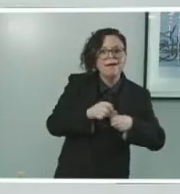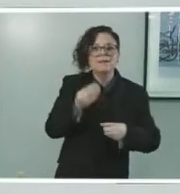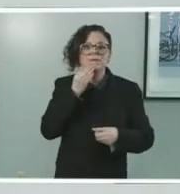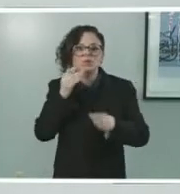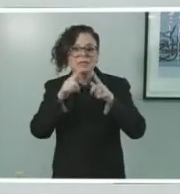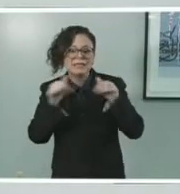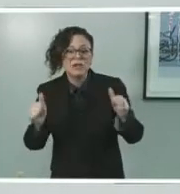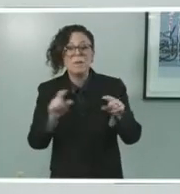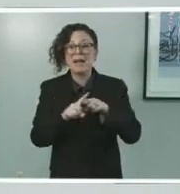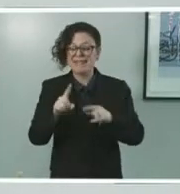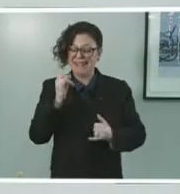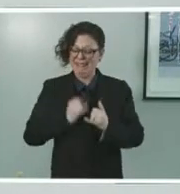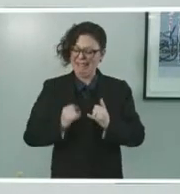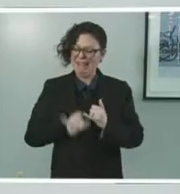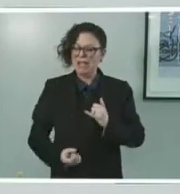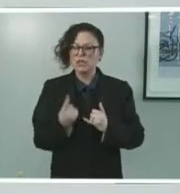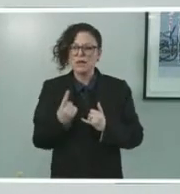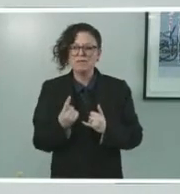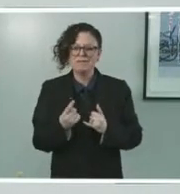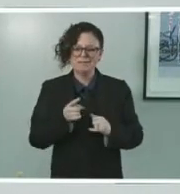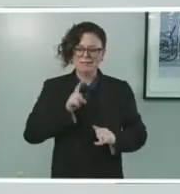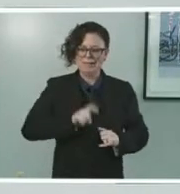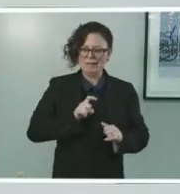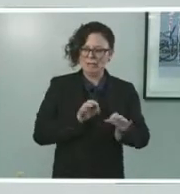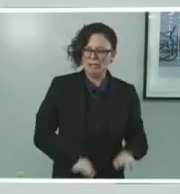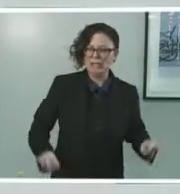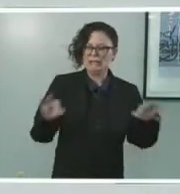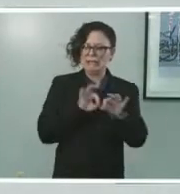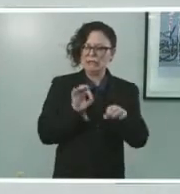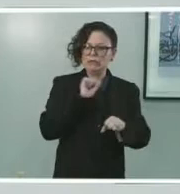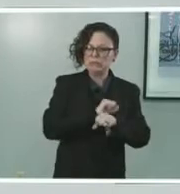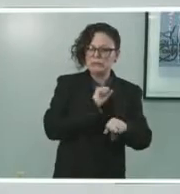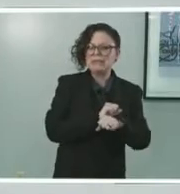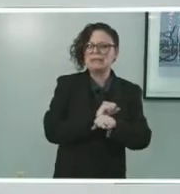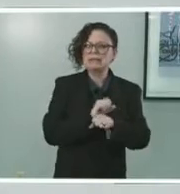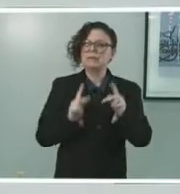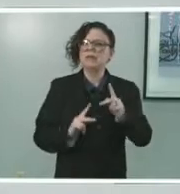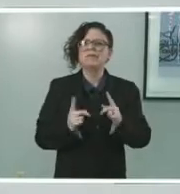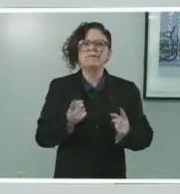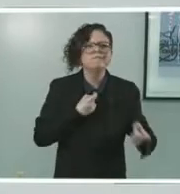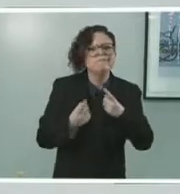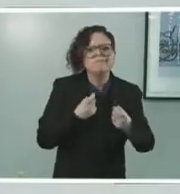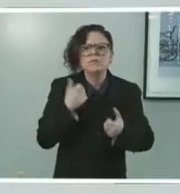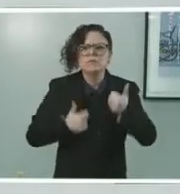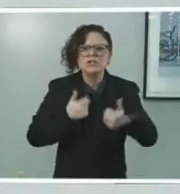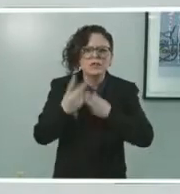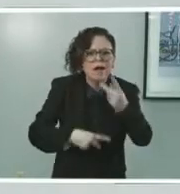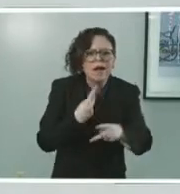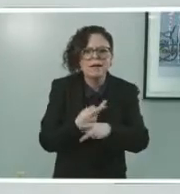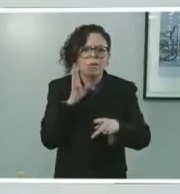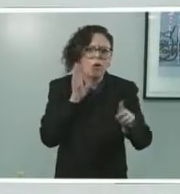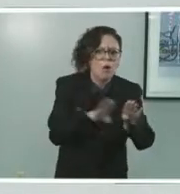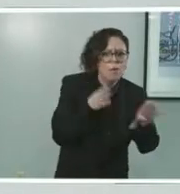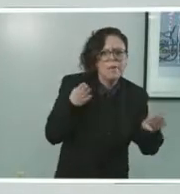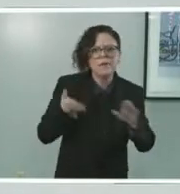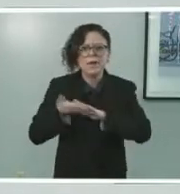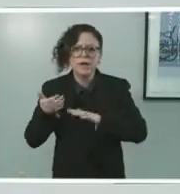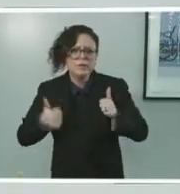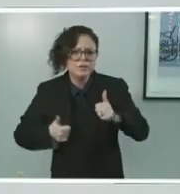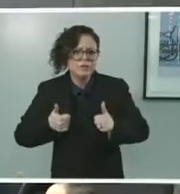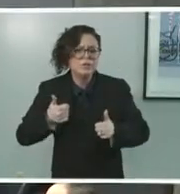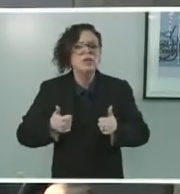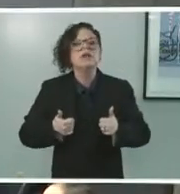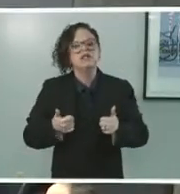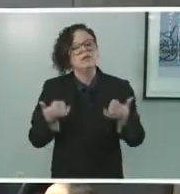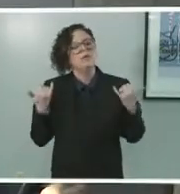the most questions today here at the city, and we expected that, so we're holding this session to try to answer as many of those questions as we can. So I'm joined